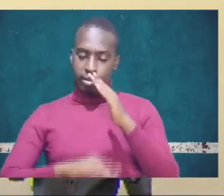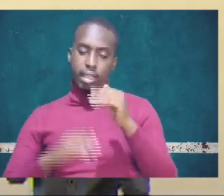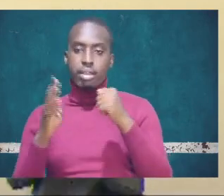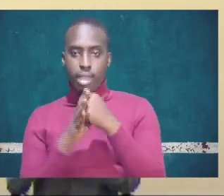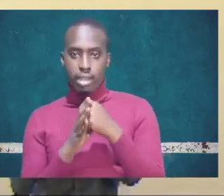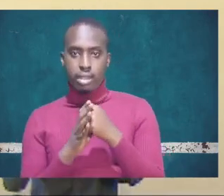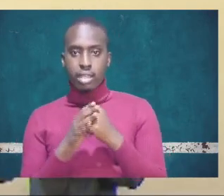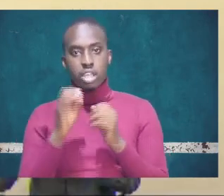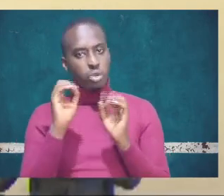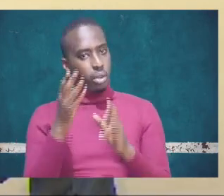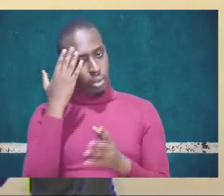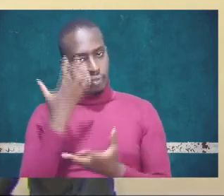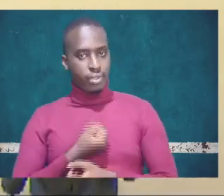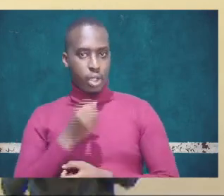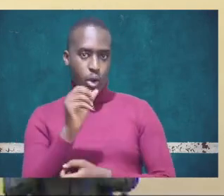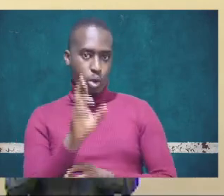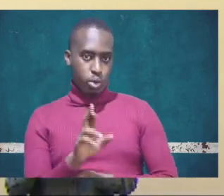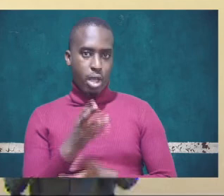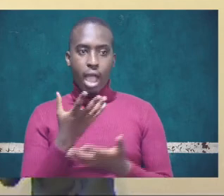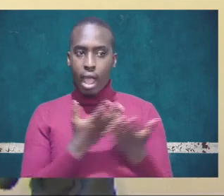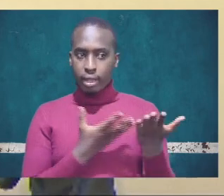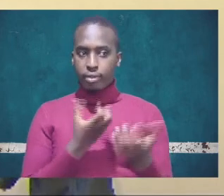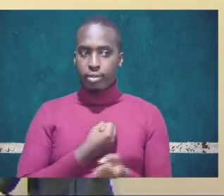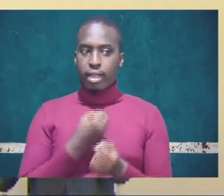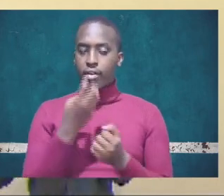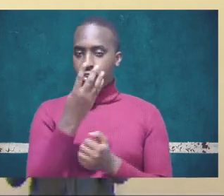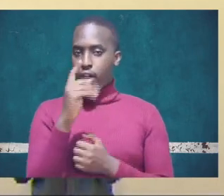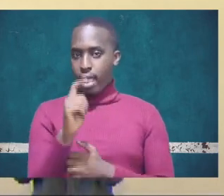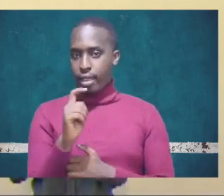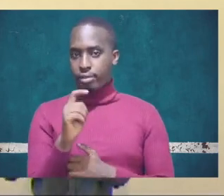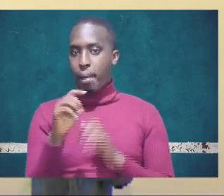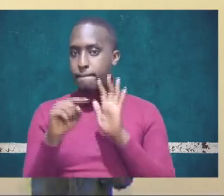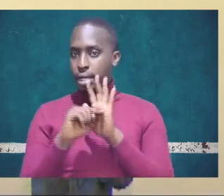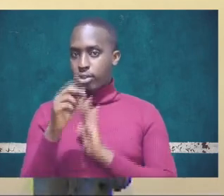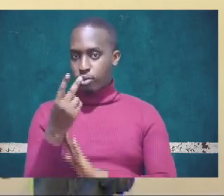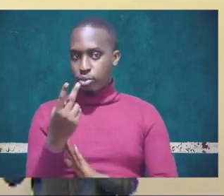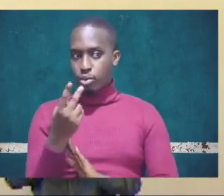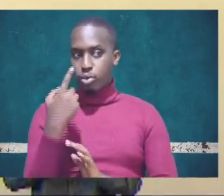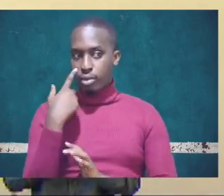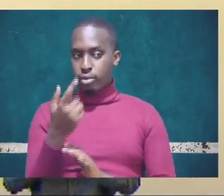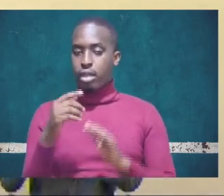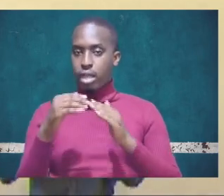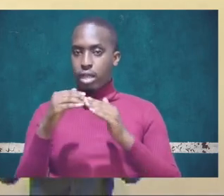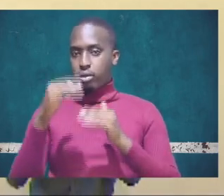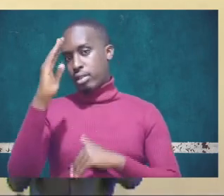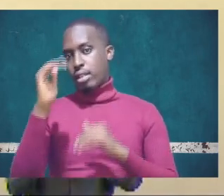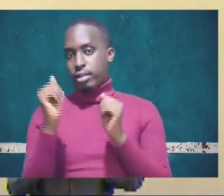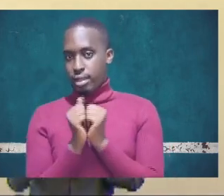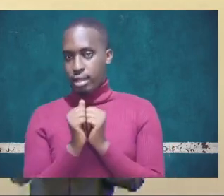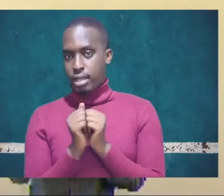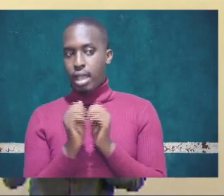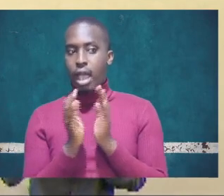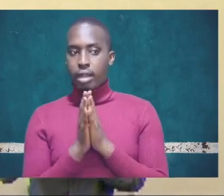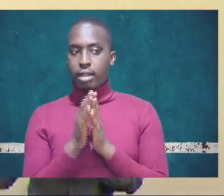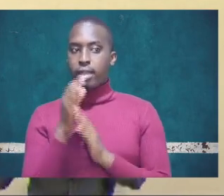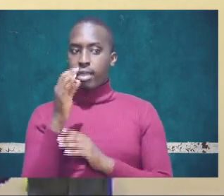word. And then here we have 4x minus 2, you see, greater than 10, or 3x plus